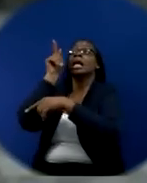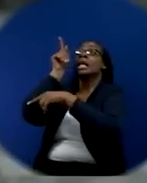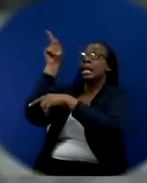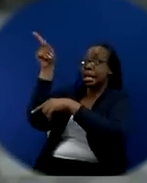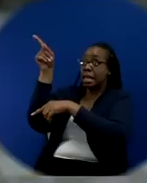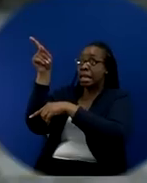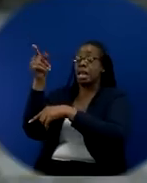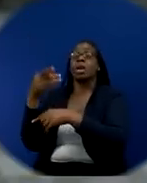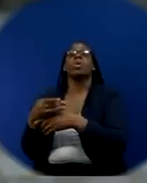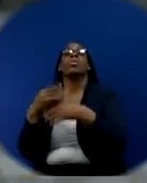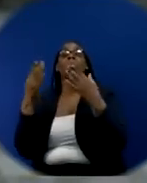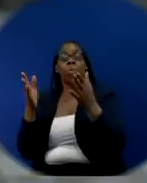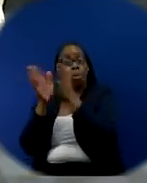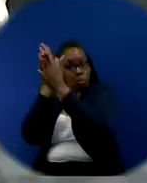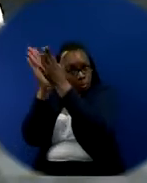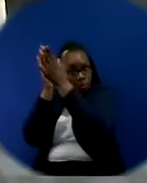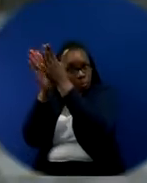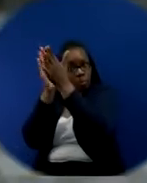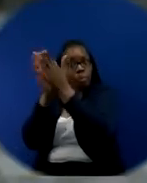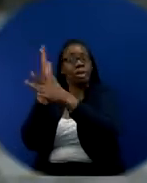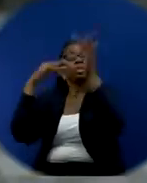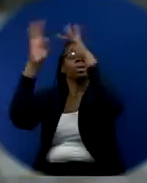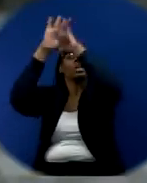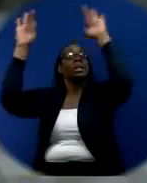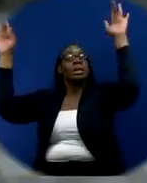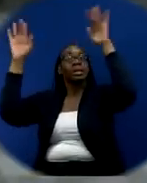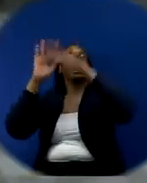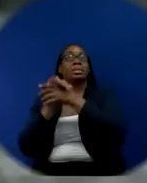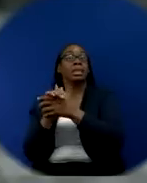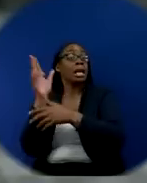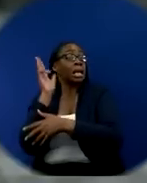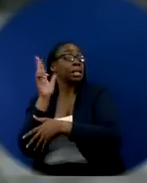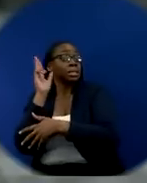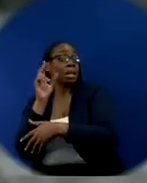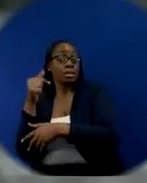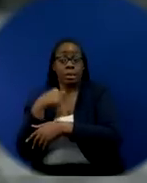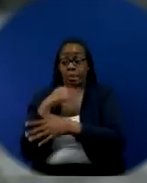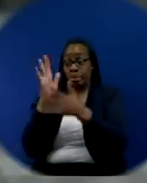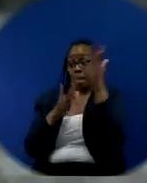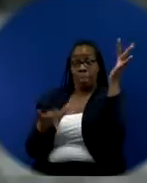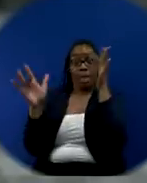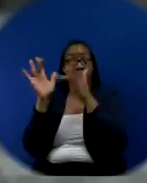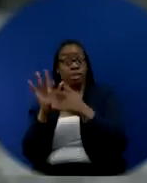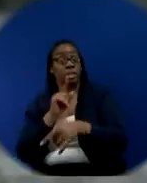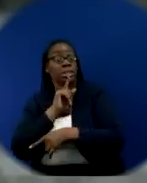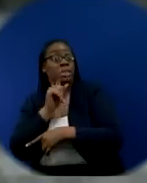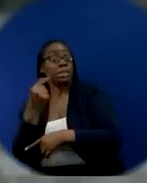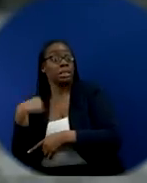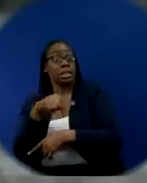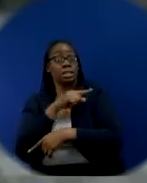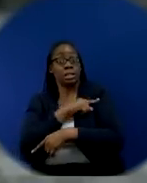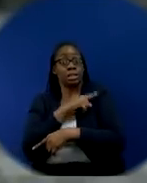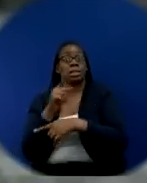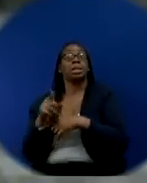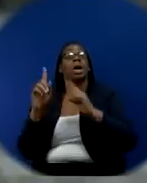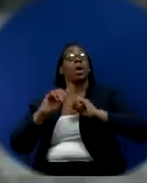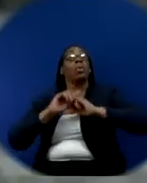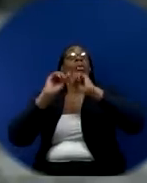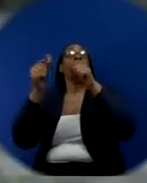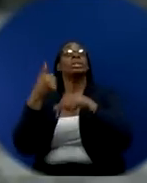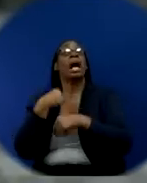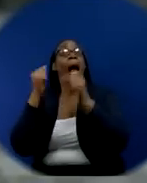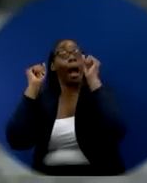will reward you. Oh, church family, it sounds to me that Jesus tells us of the request I made